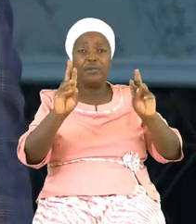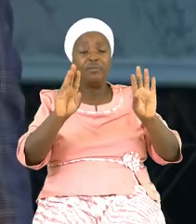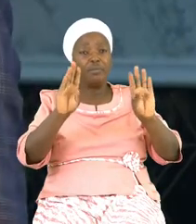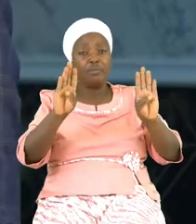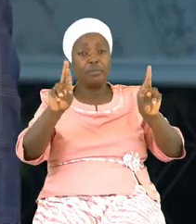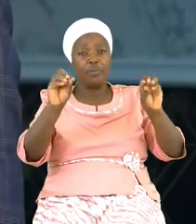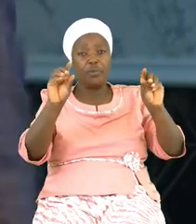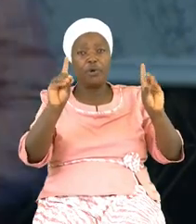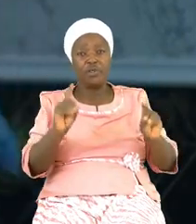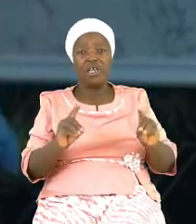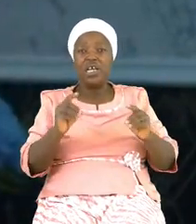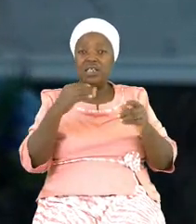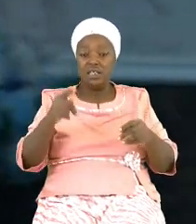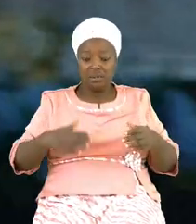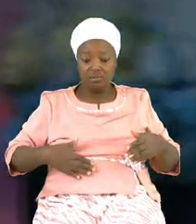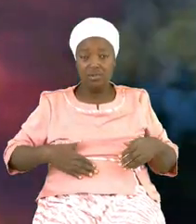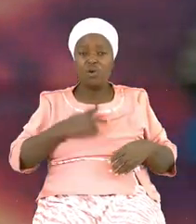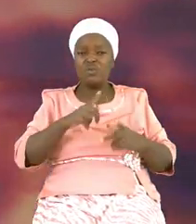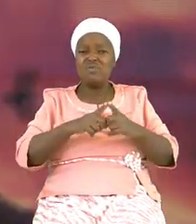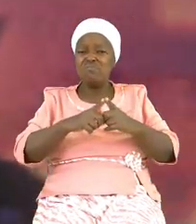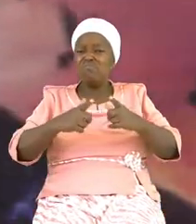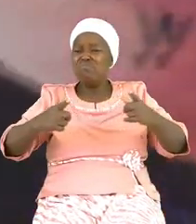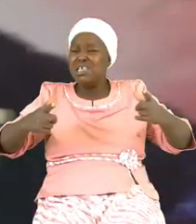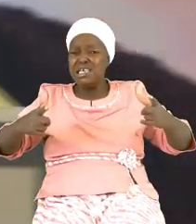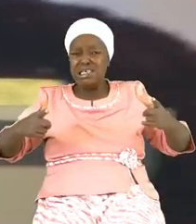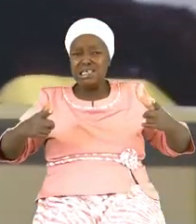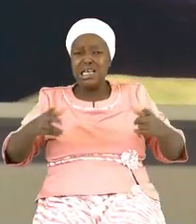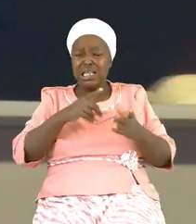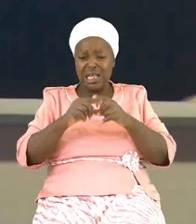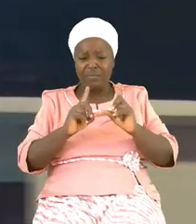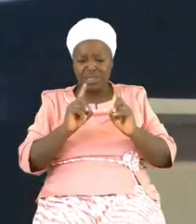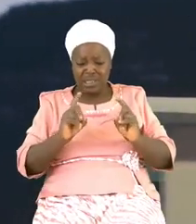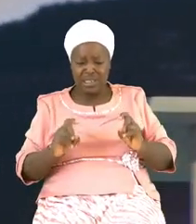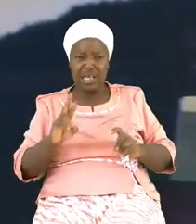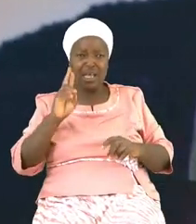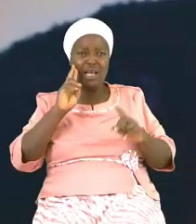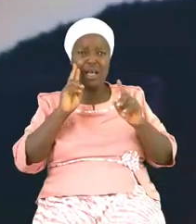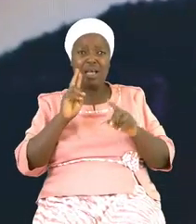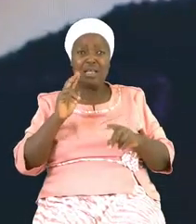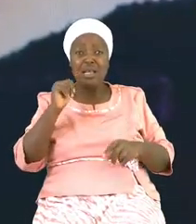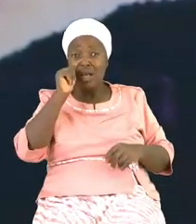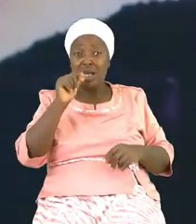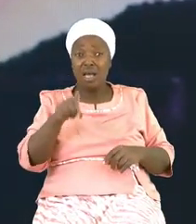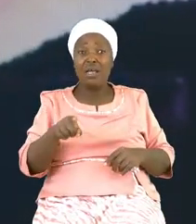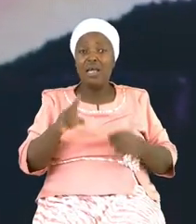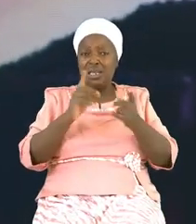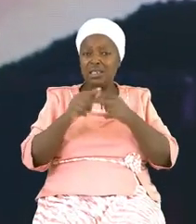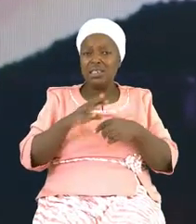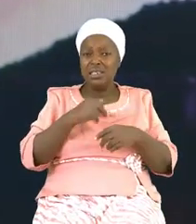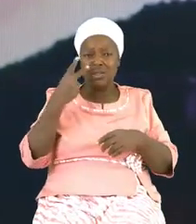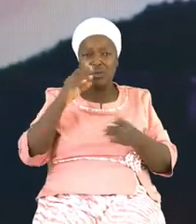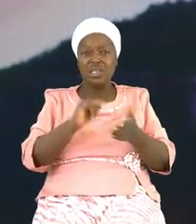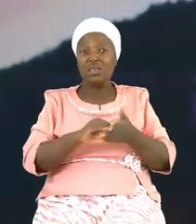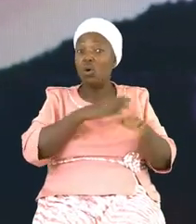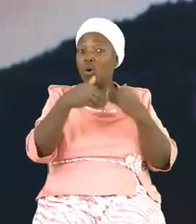like this. And they had tested her. And as they tested her, they saw that all they can do